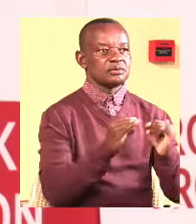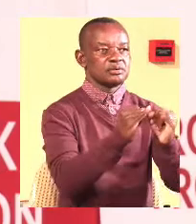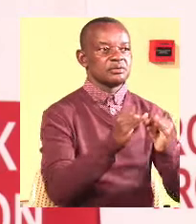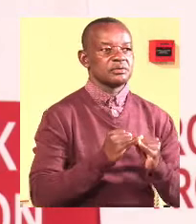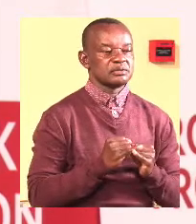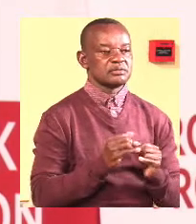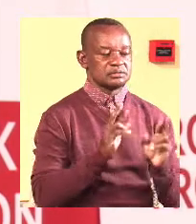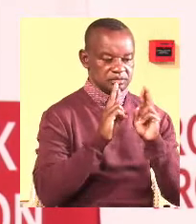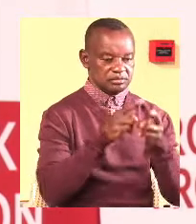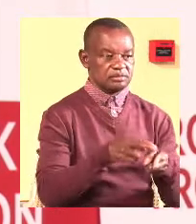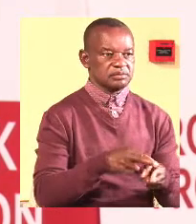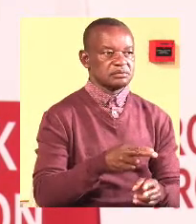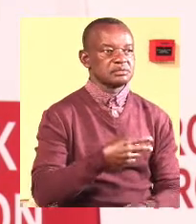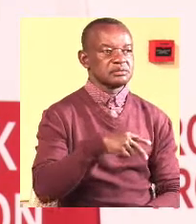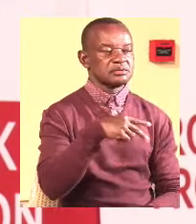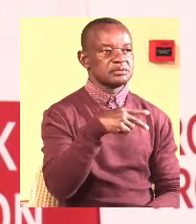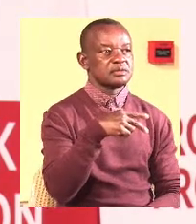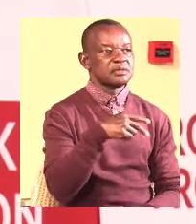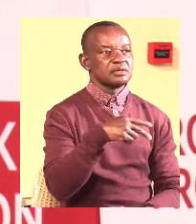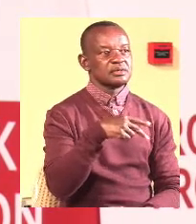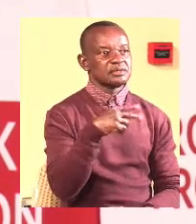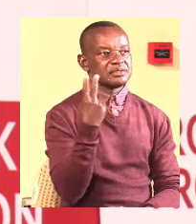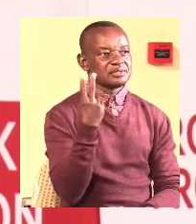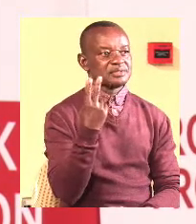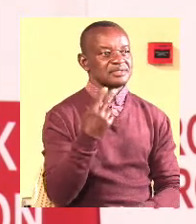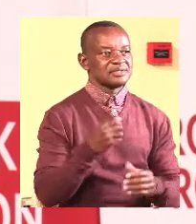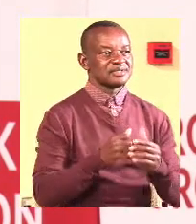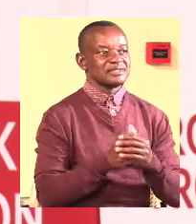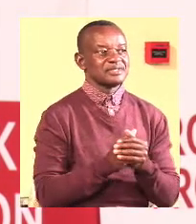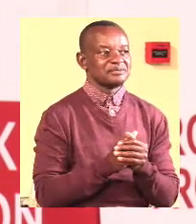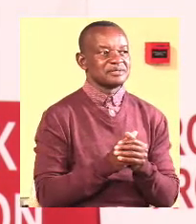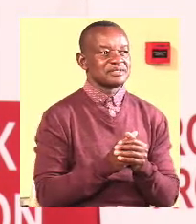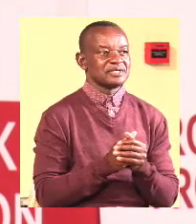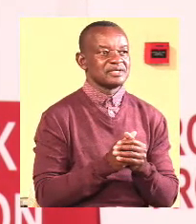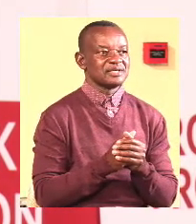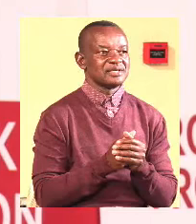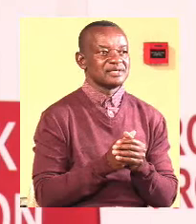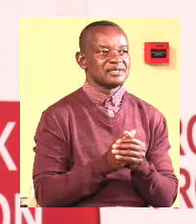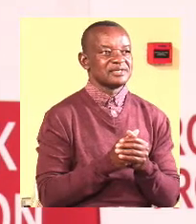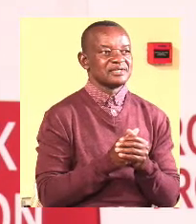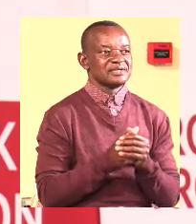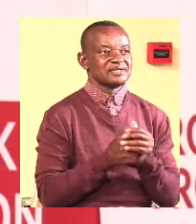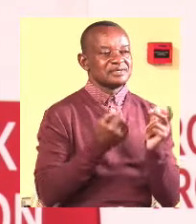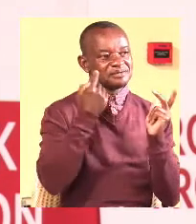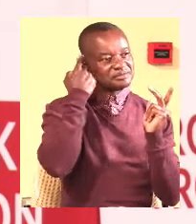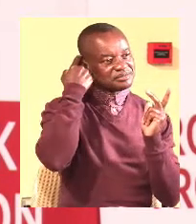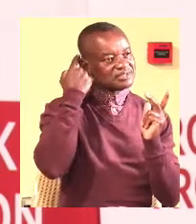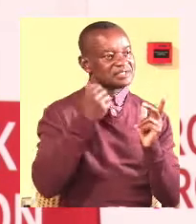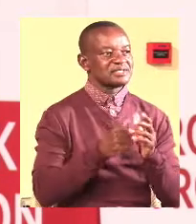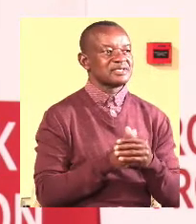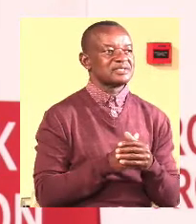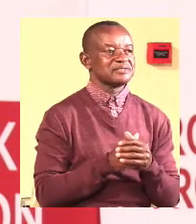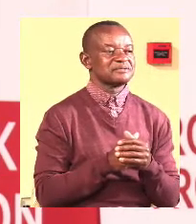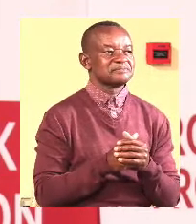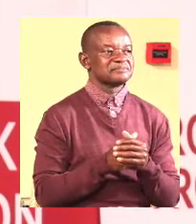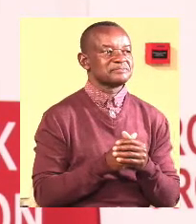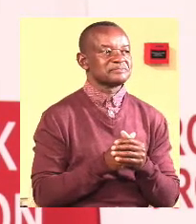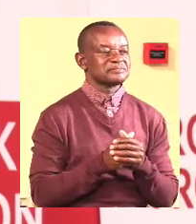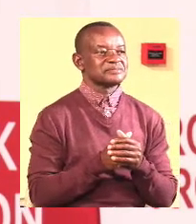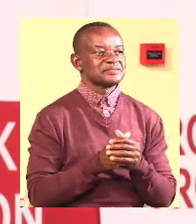Director, Dr. Esther Muinyangwe. I also have Ms. Petra Ipinge from our